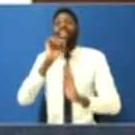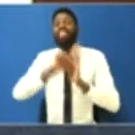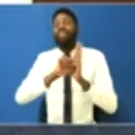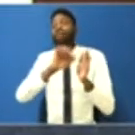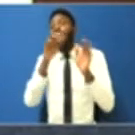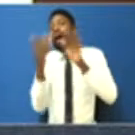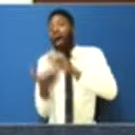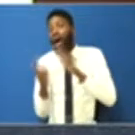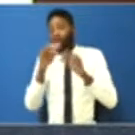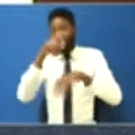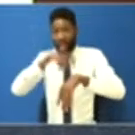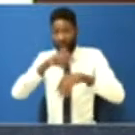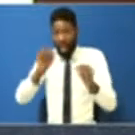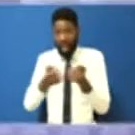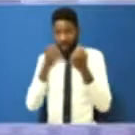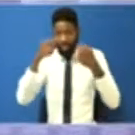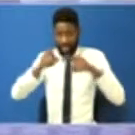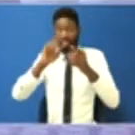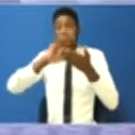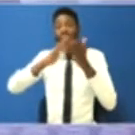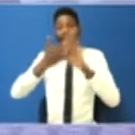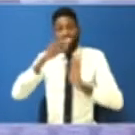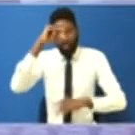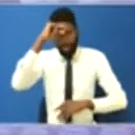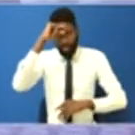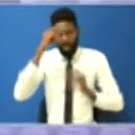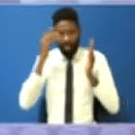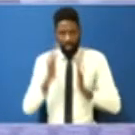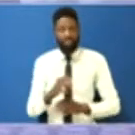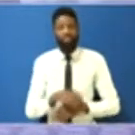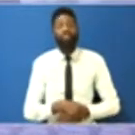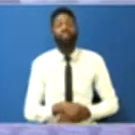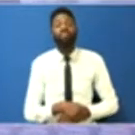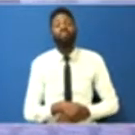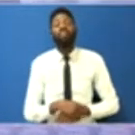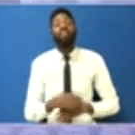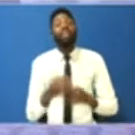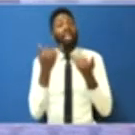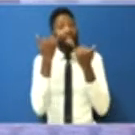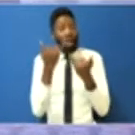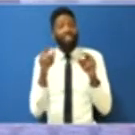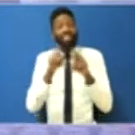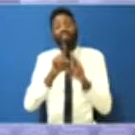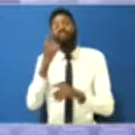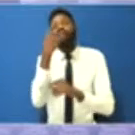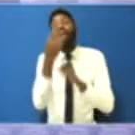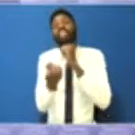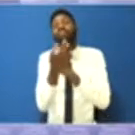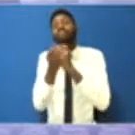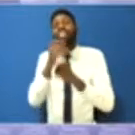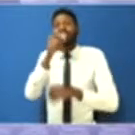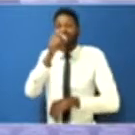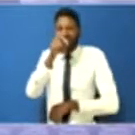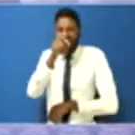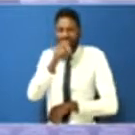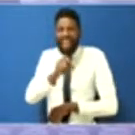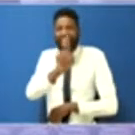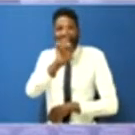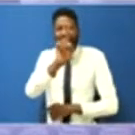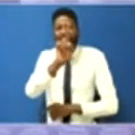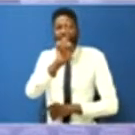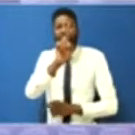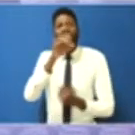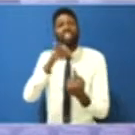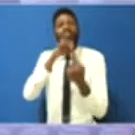when you make the uh governorship but start us off by telling us what separates you apart from